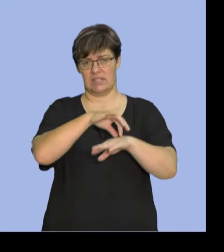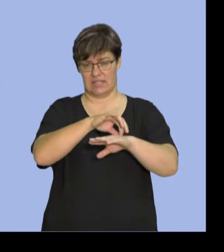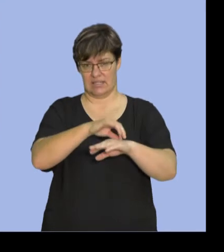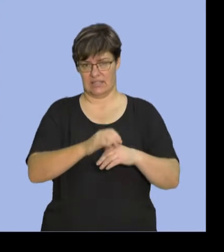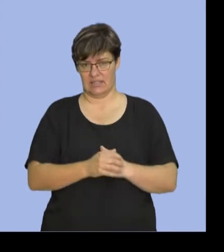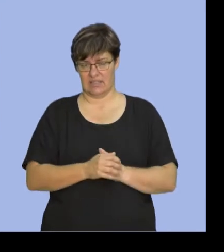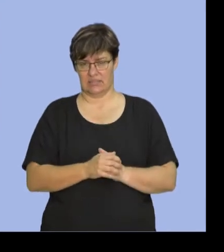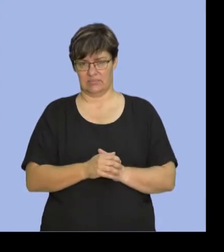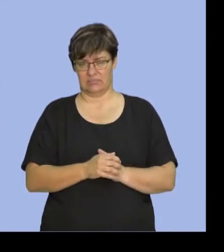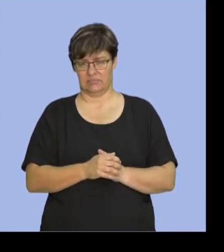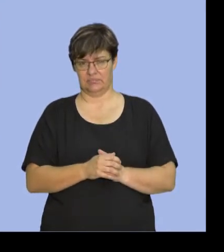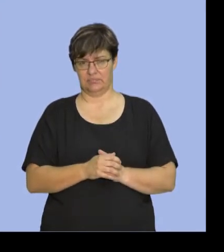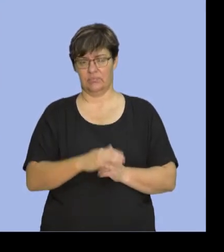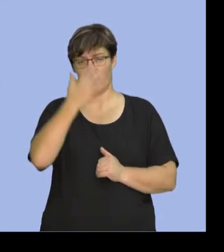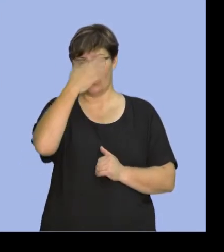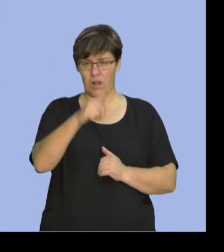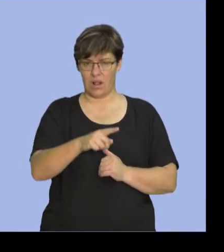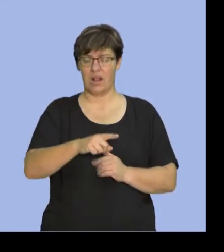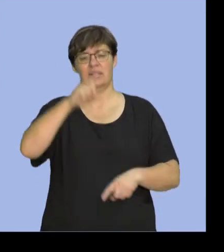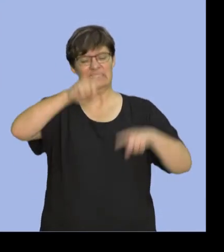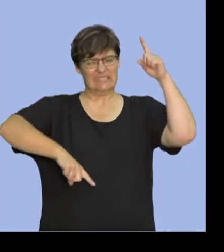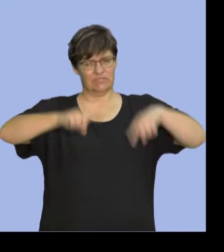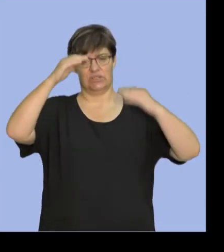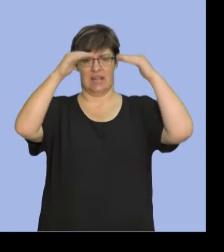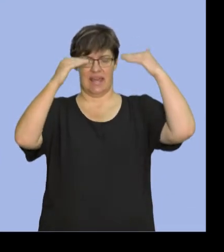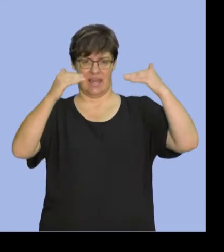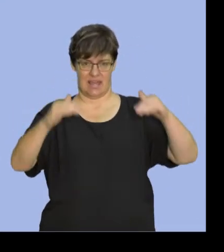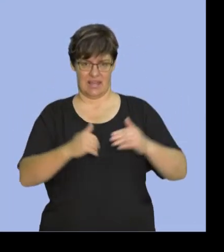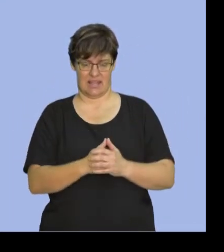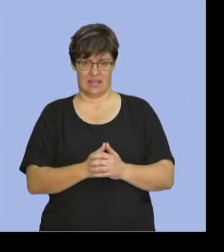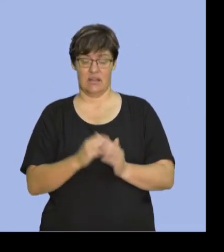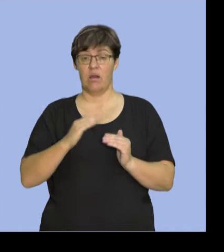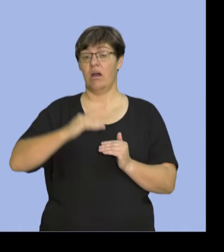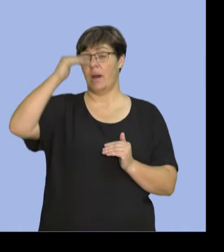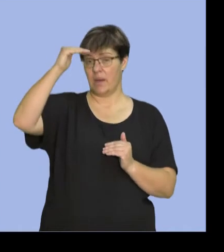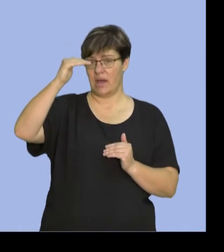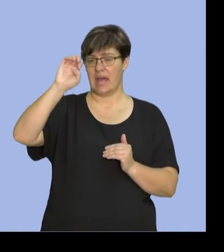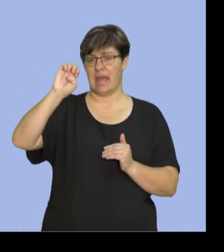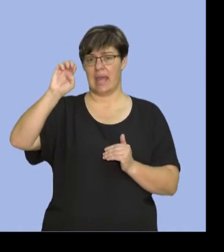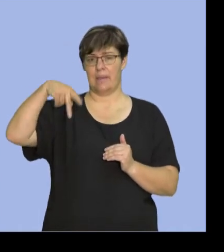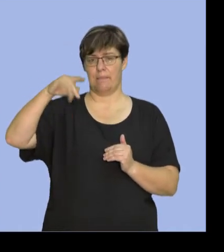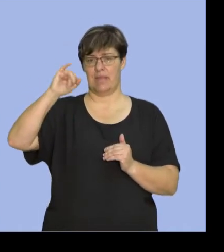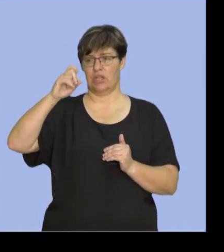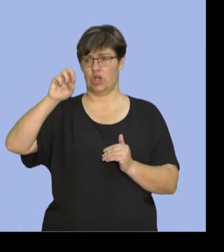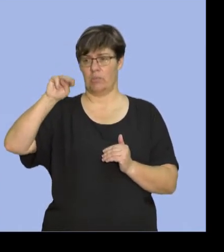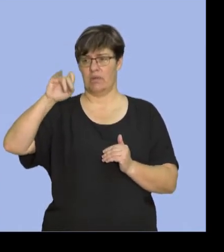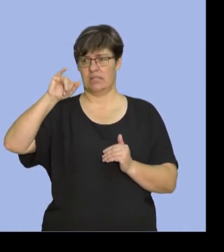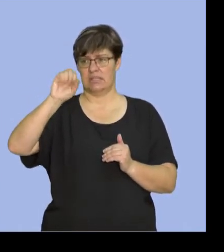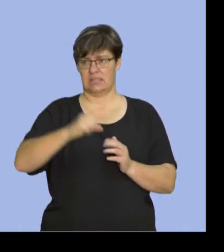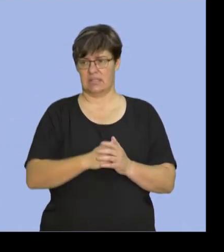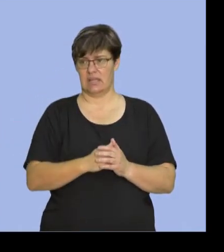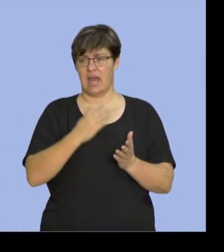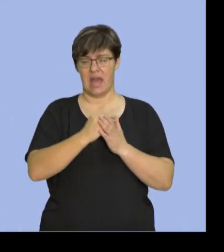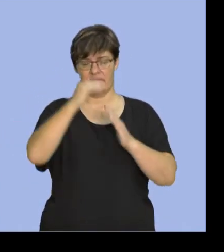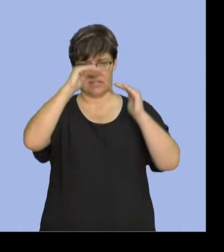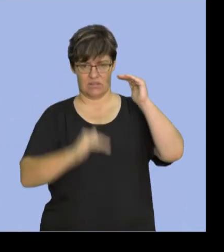we know that the skin is made up of different layers. The uppermost layer is called the epidermis, and it's got a layer below